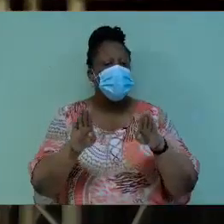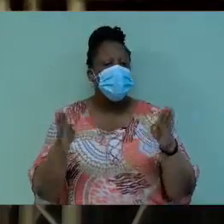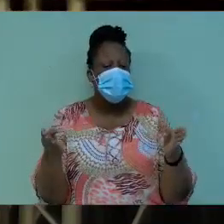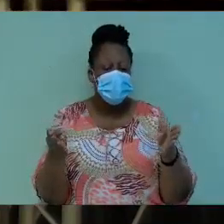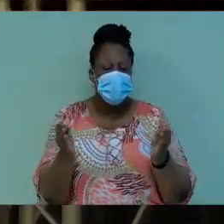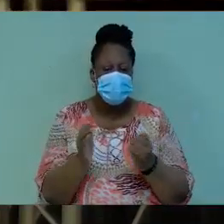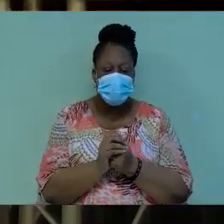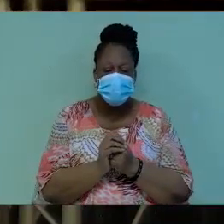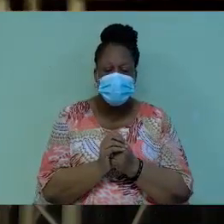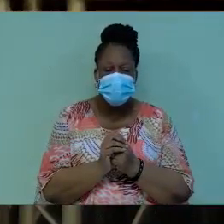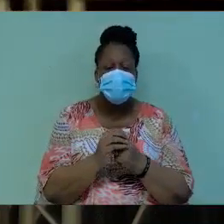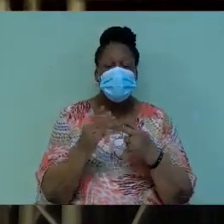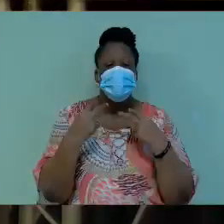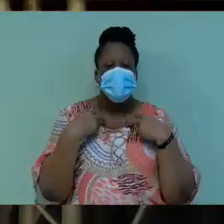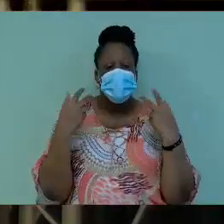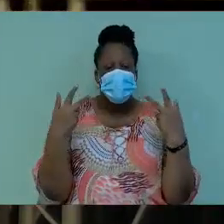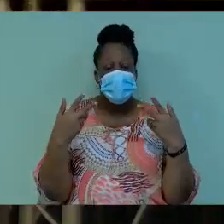2 hours.